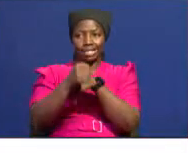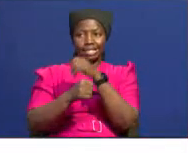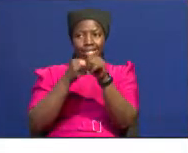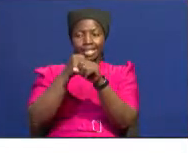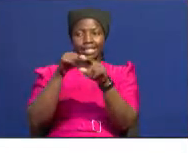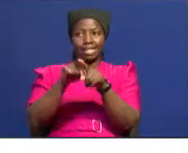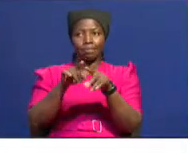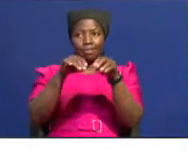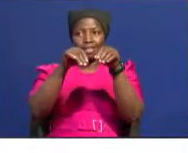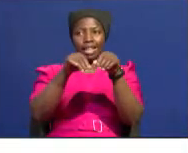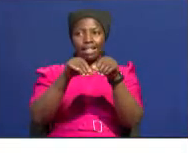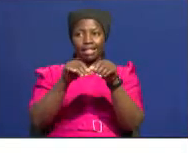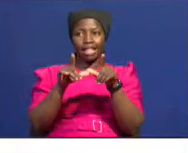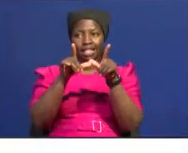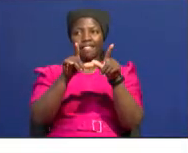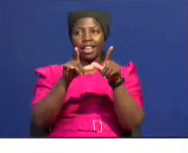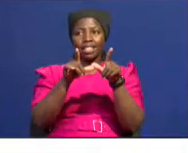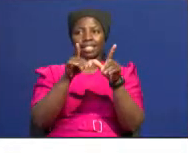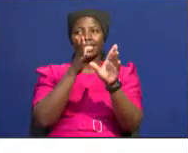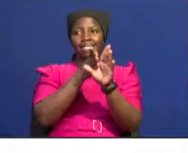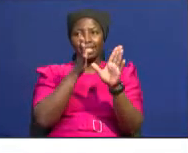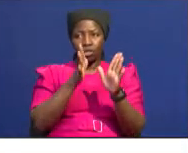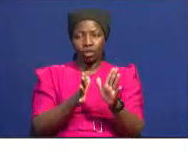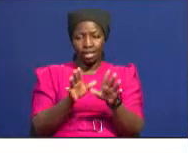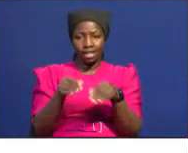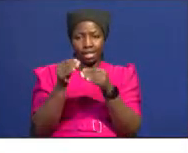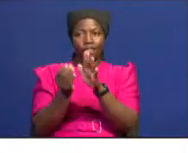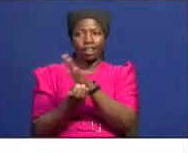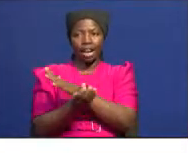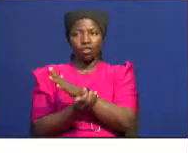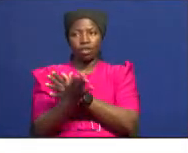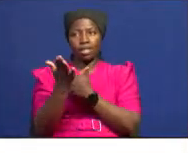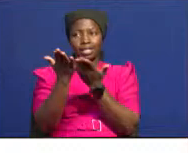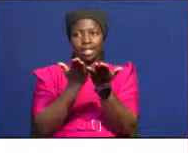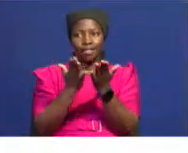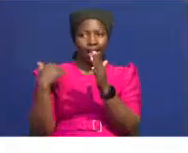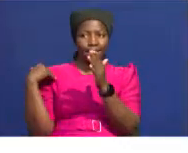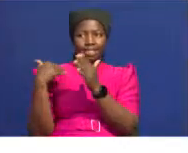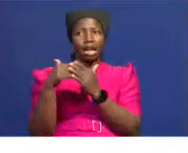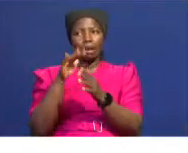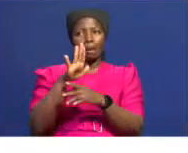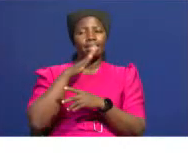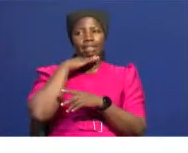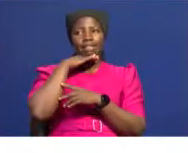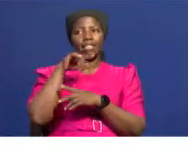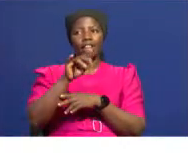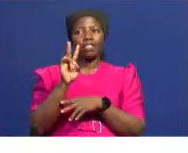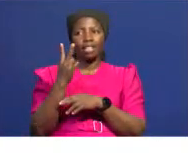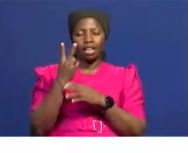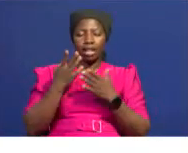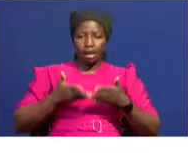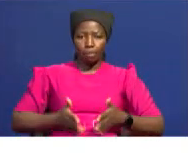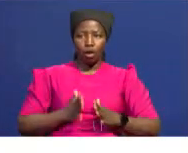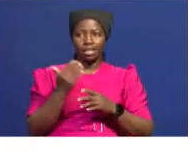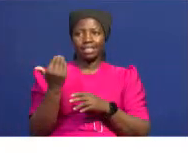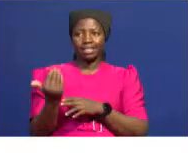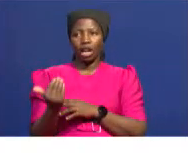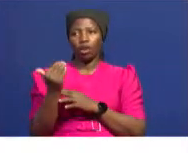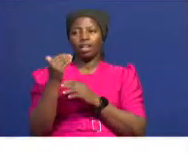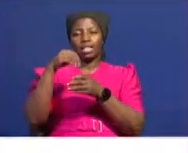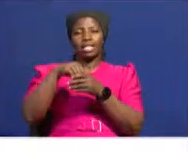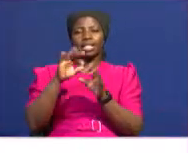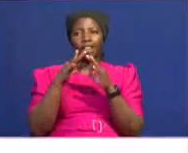and offered counseling services until his demise. He was a second-born child in a family of five and has left behind